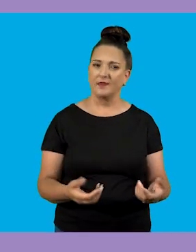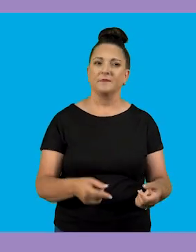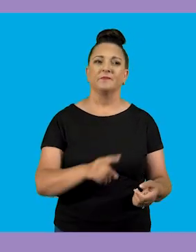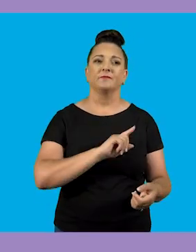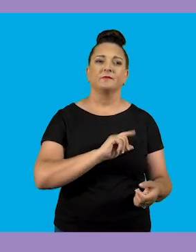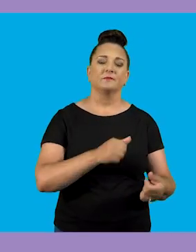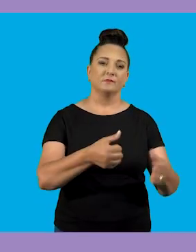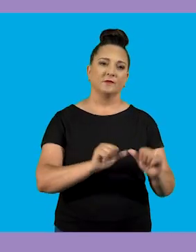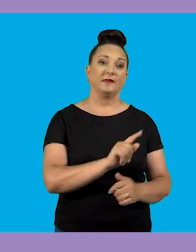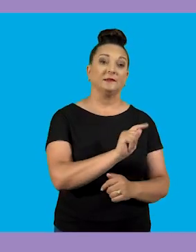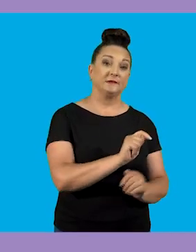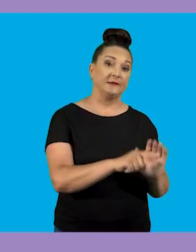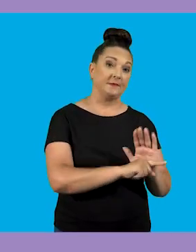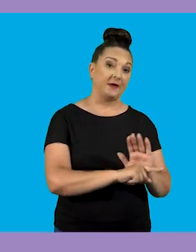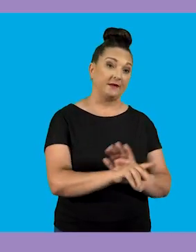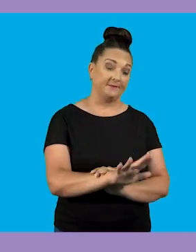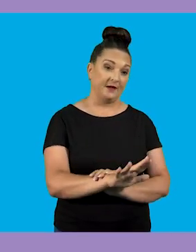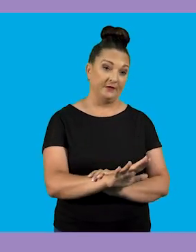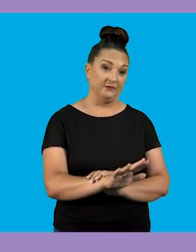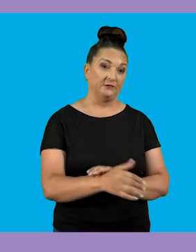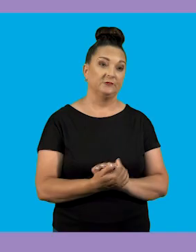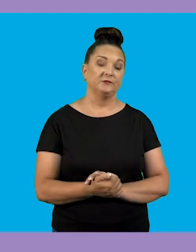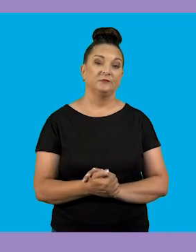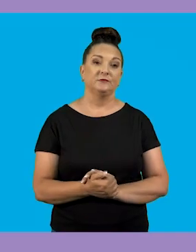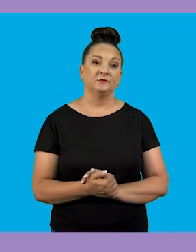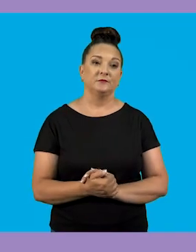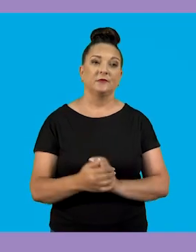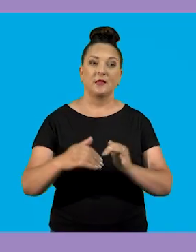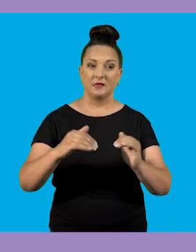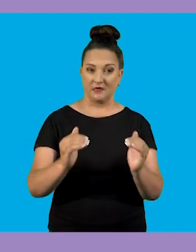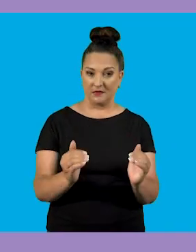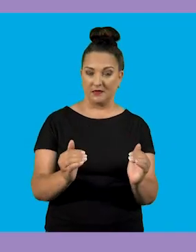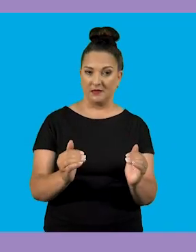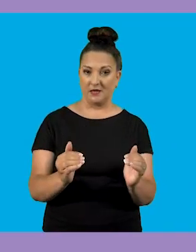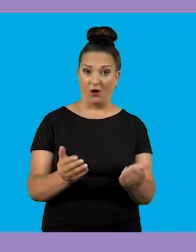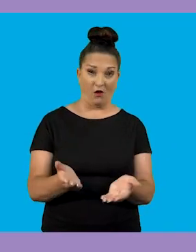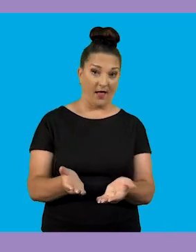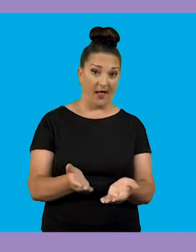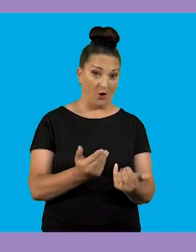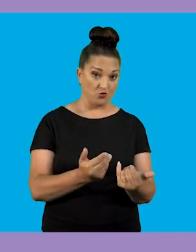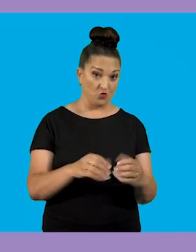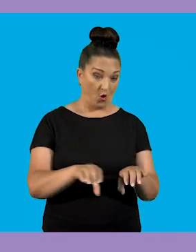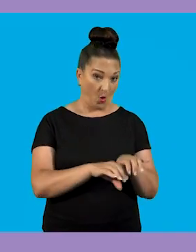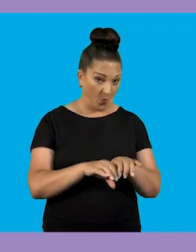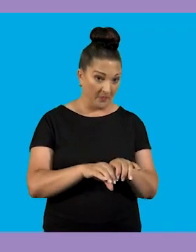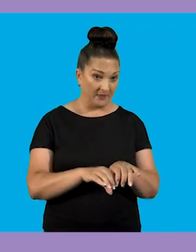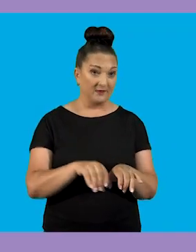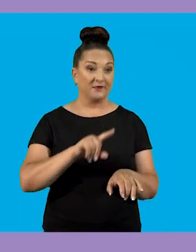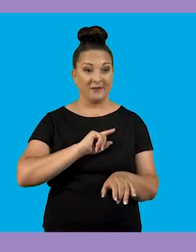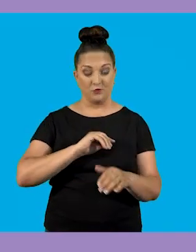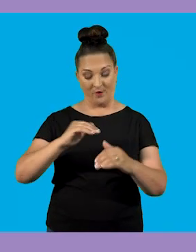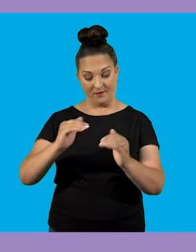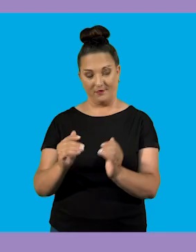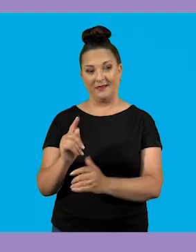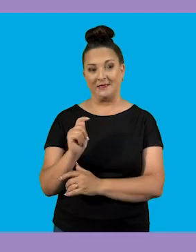that common bracket is that t minus 5. And then we have, when we take out the common factor there, we are left